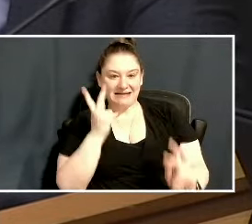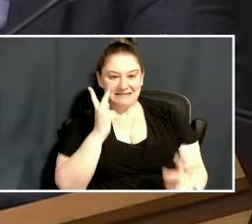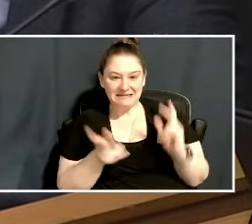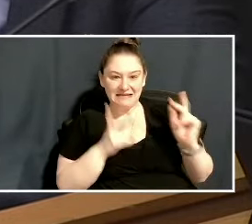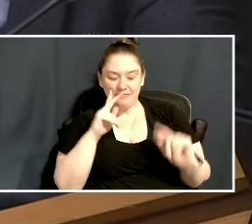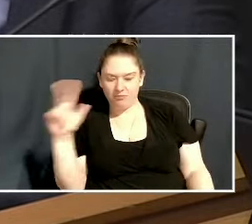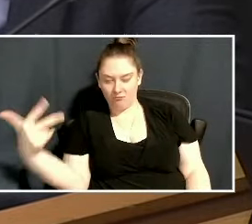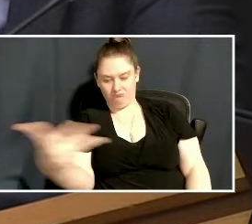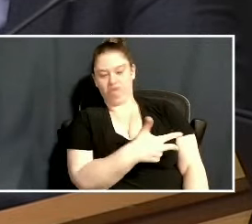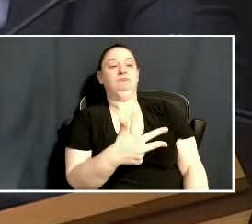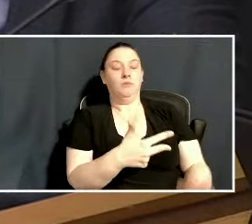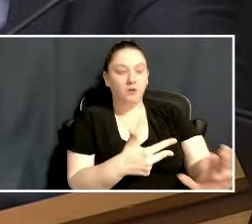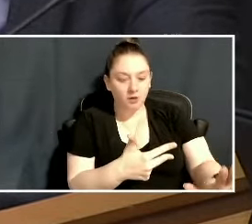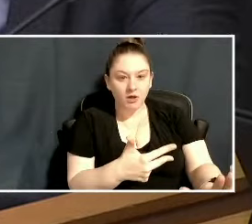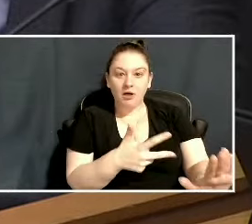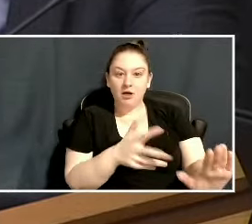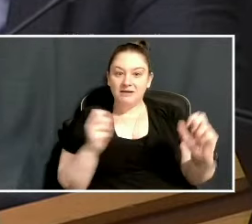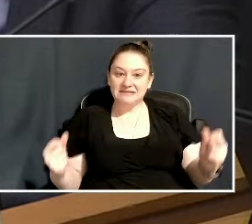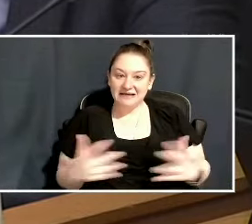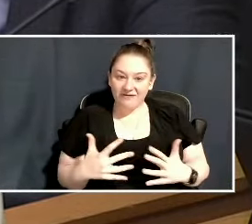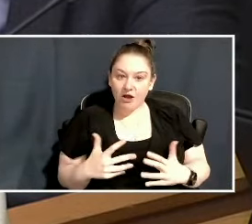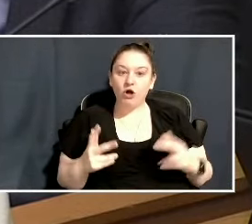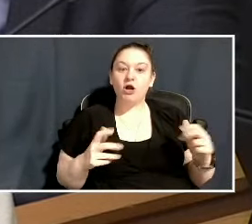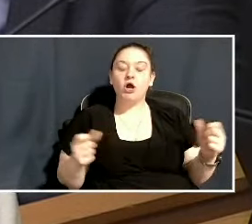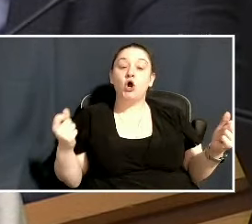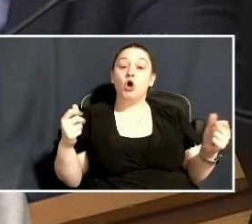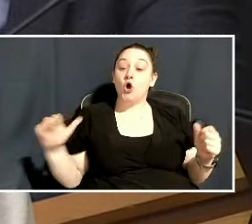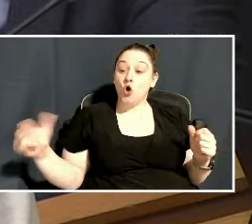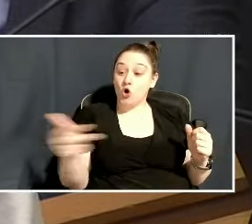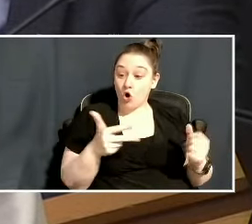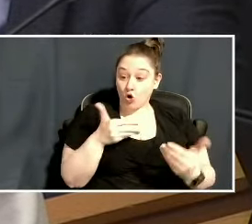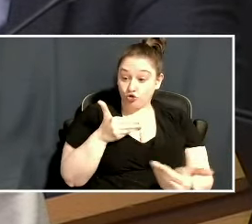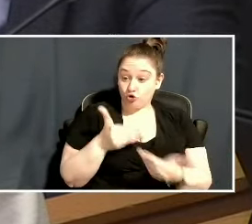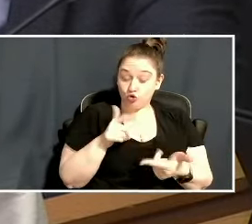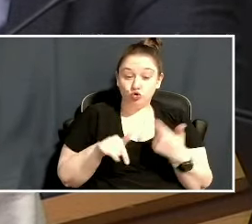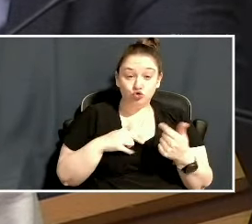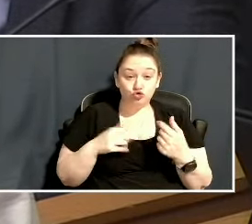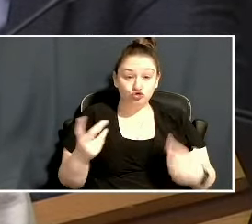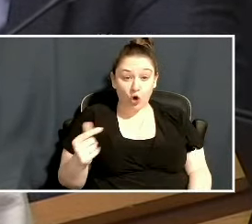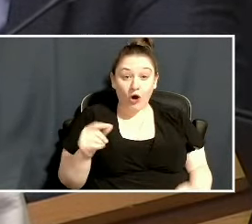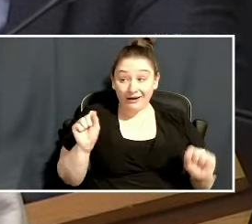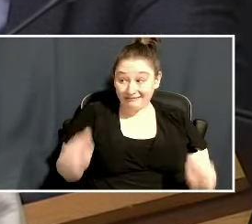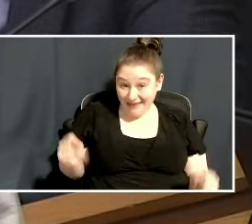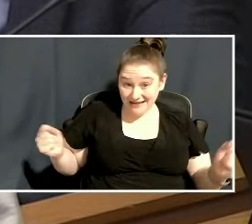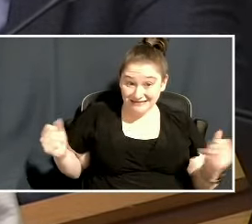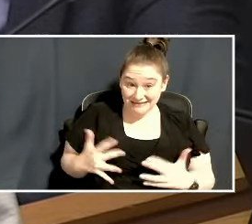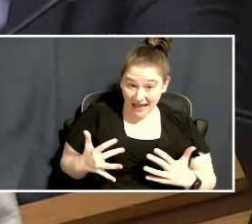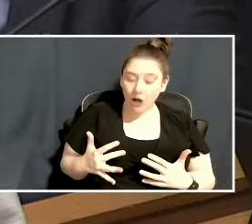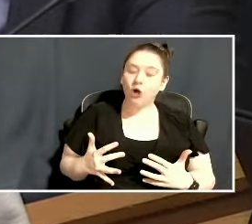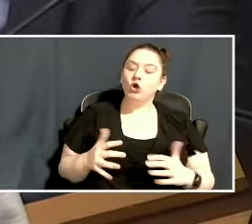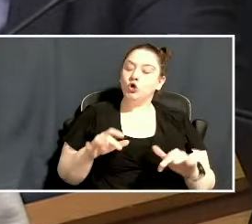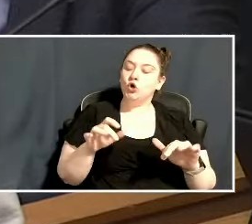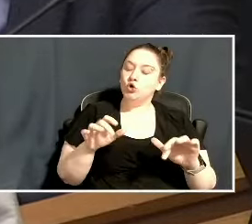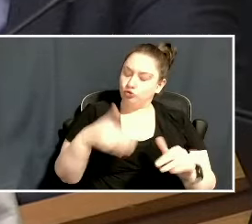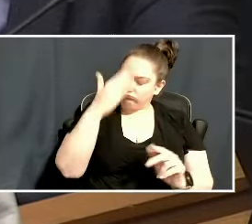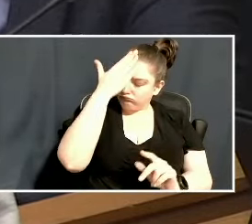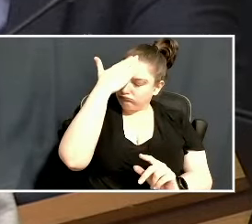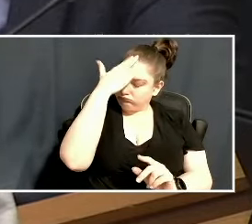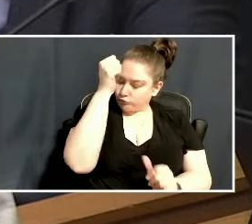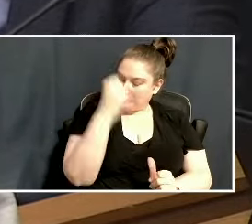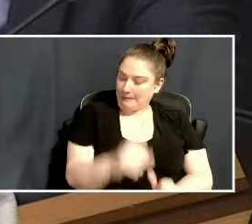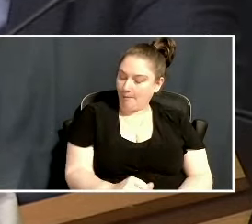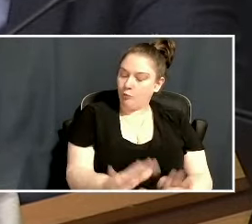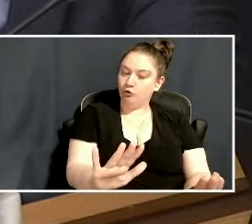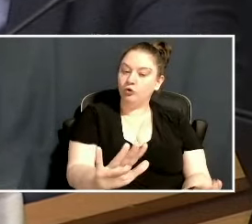frightening. Cars coming too close to my dog can very much scare him. So please be mindful. The other thing that I